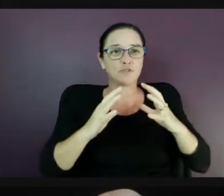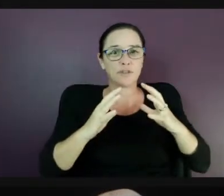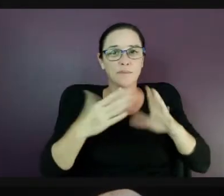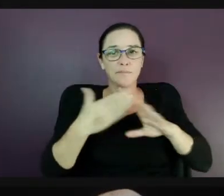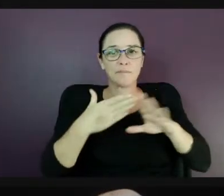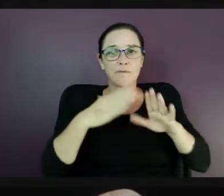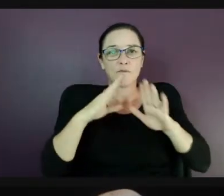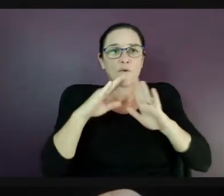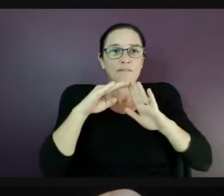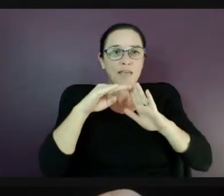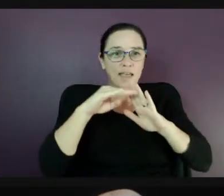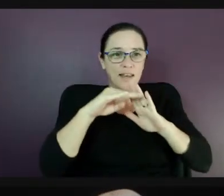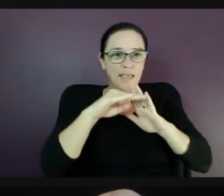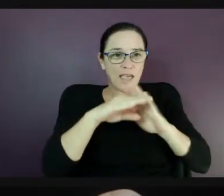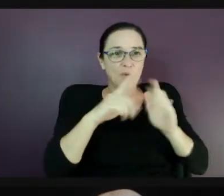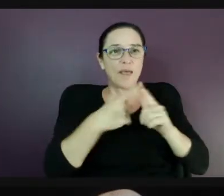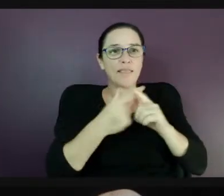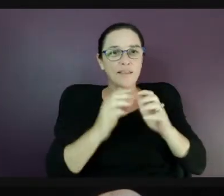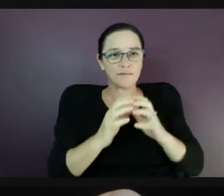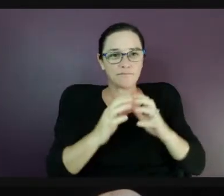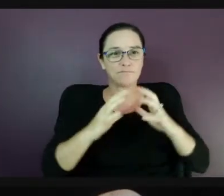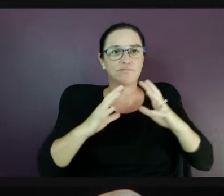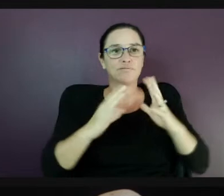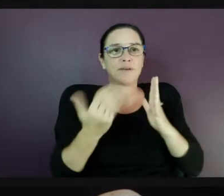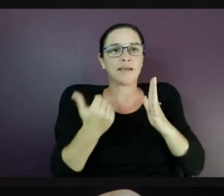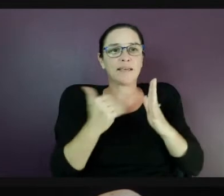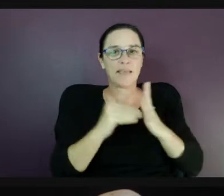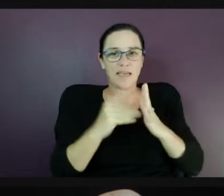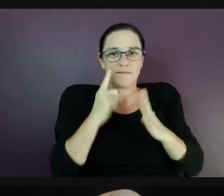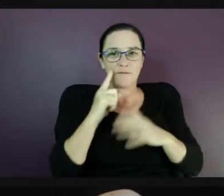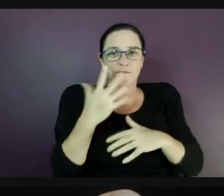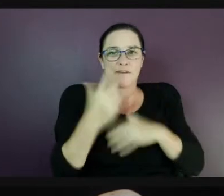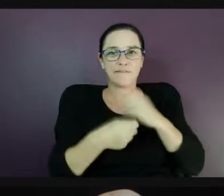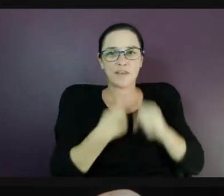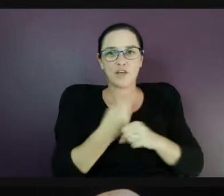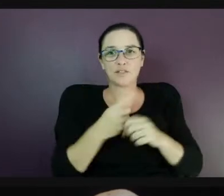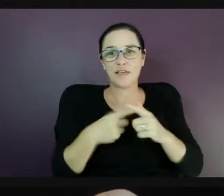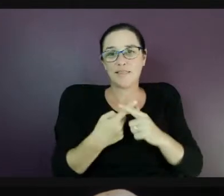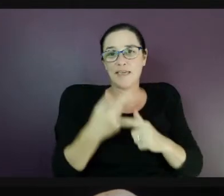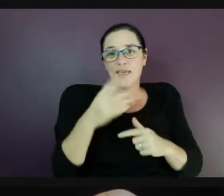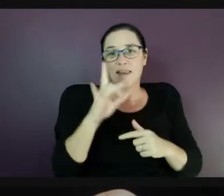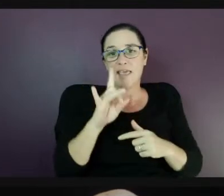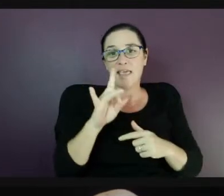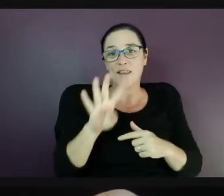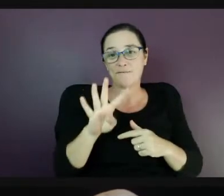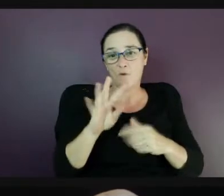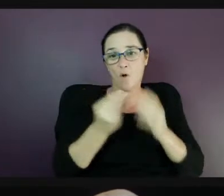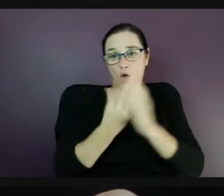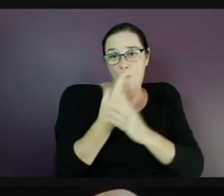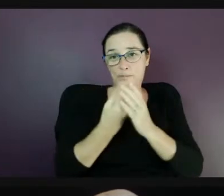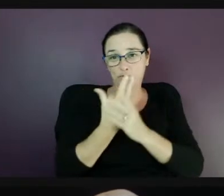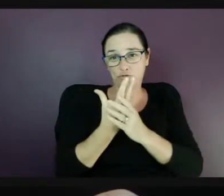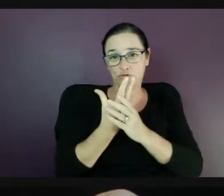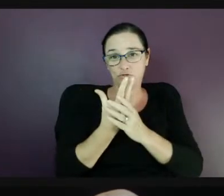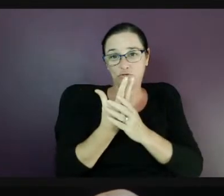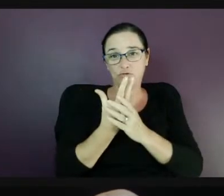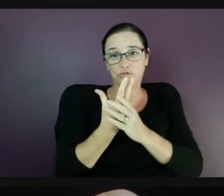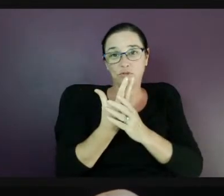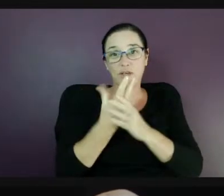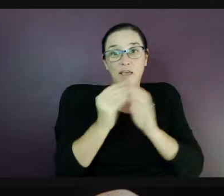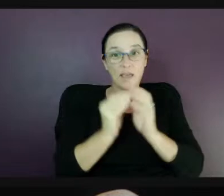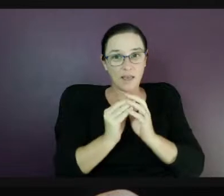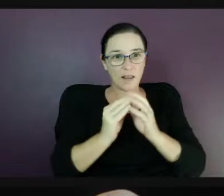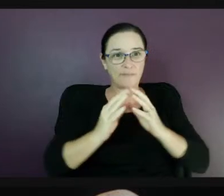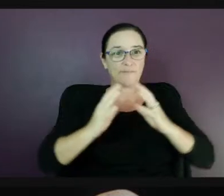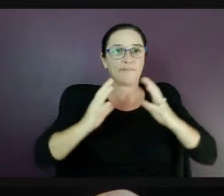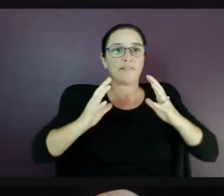out and then inflating more for another 5 years after that. You look at 84 eruption, that inflated for